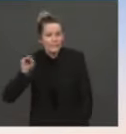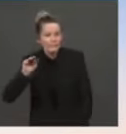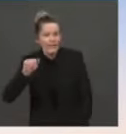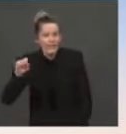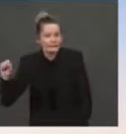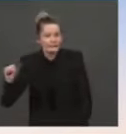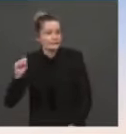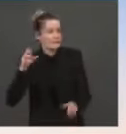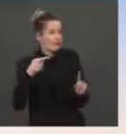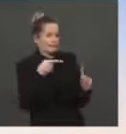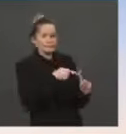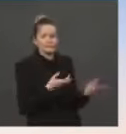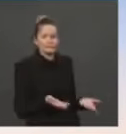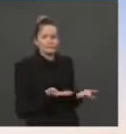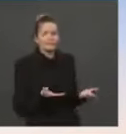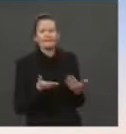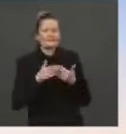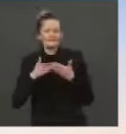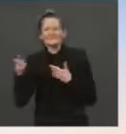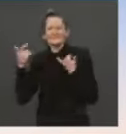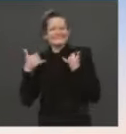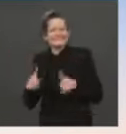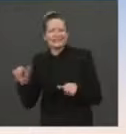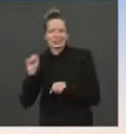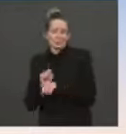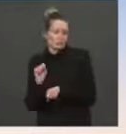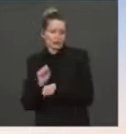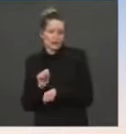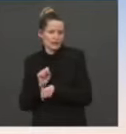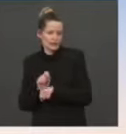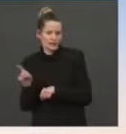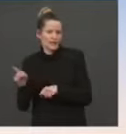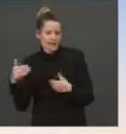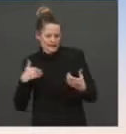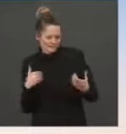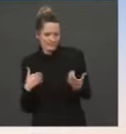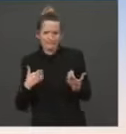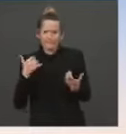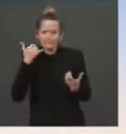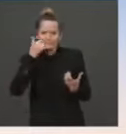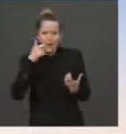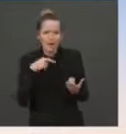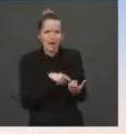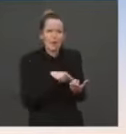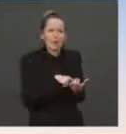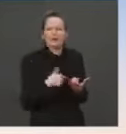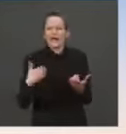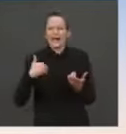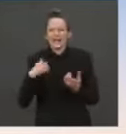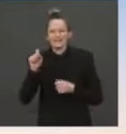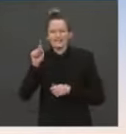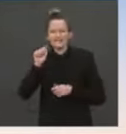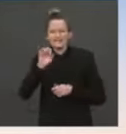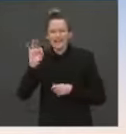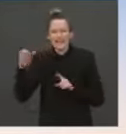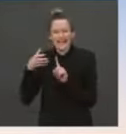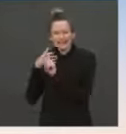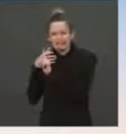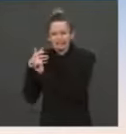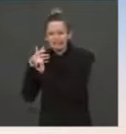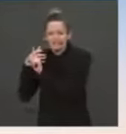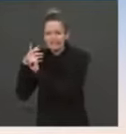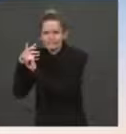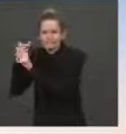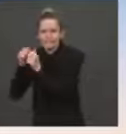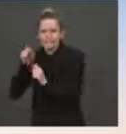ones. He has secure phone capabilities. He has staff traveling with him, and I think the American people can be assured that he will